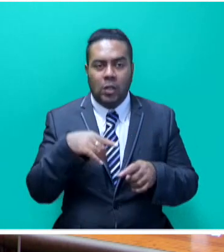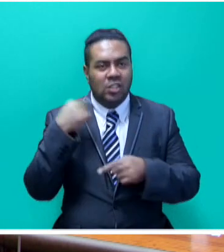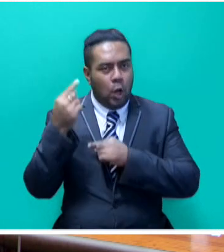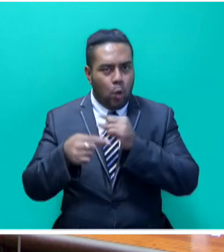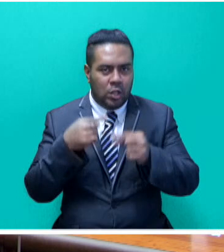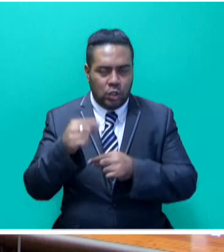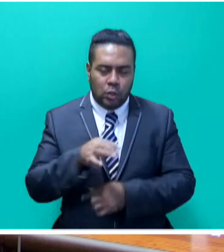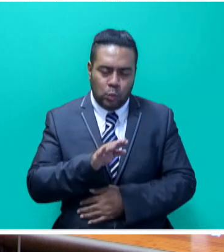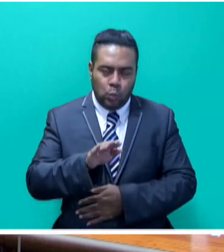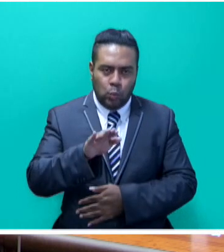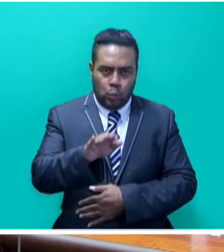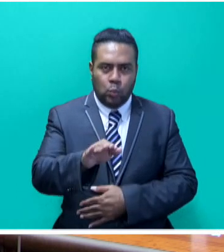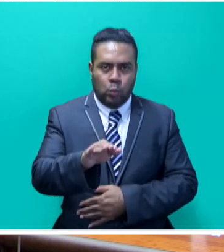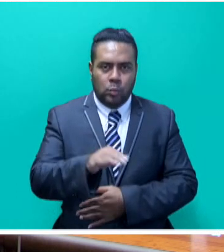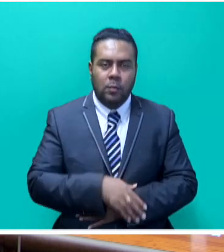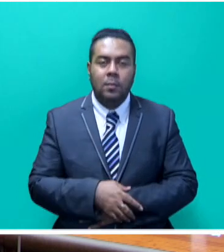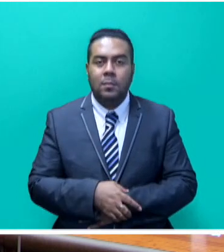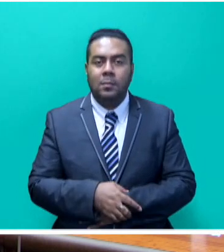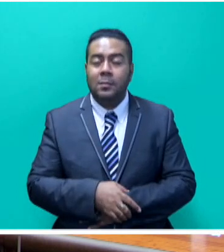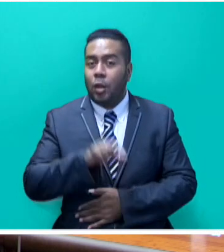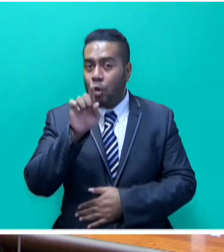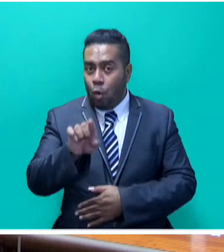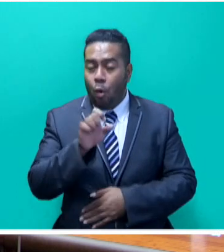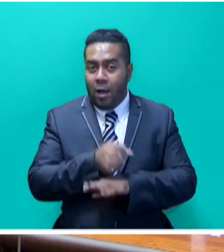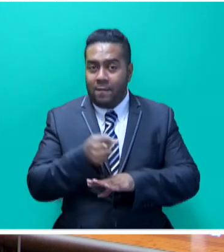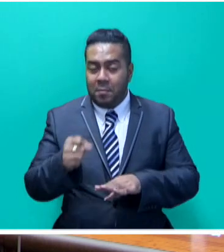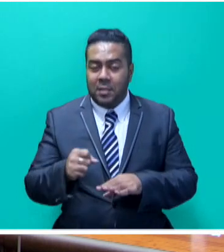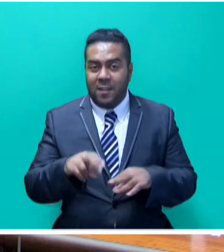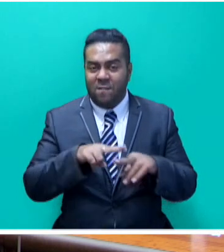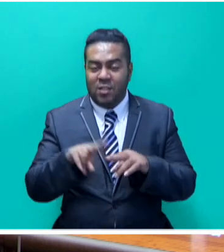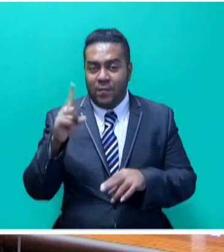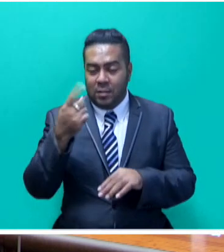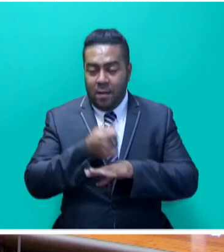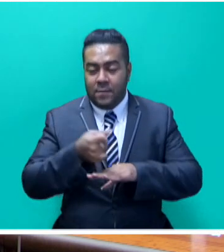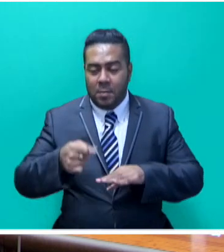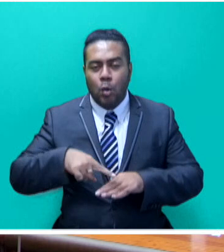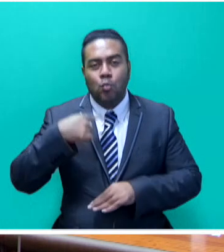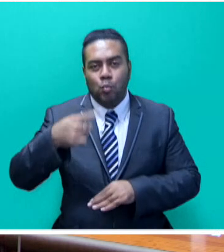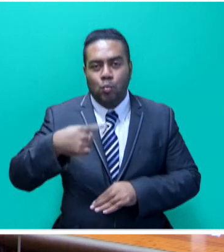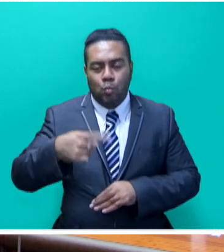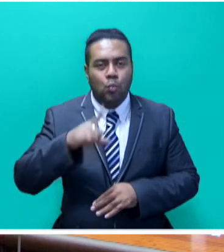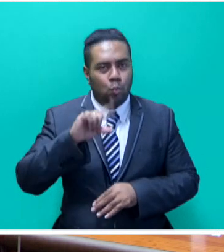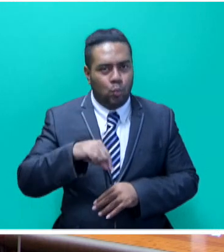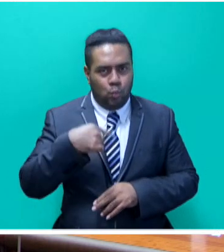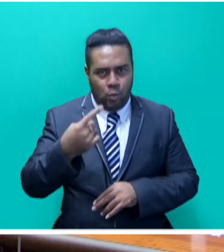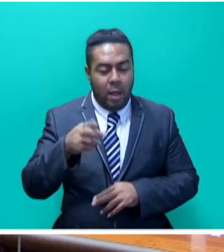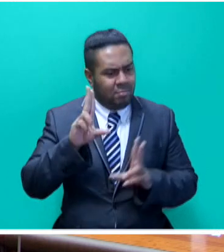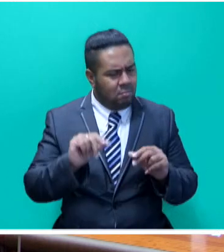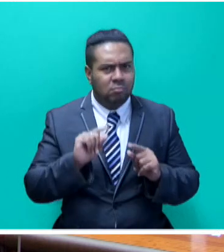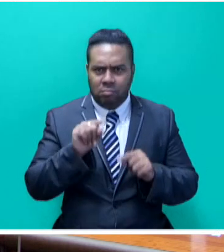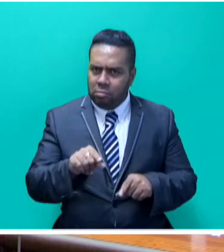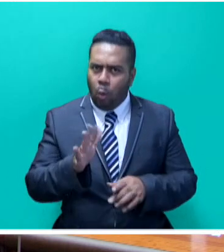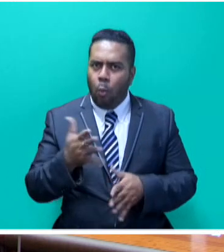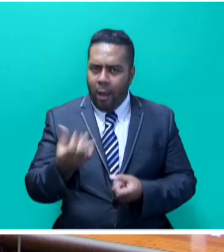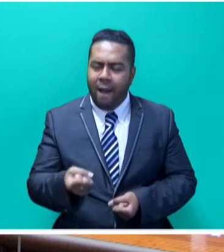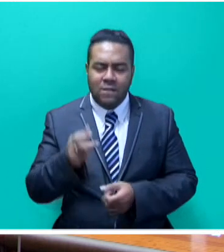come. Your government, Fiji First government, has done that and will continue doing that. We actually have